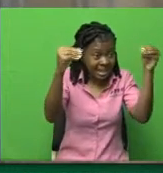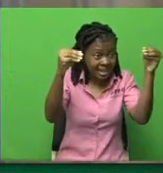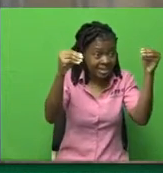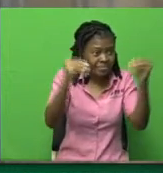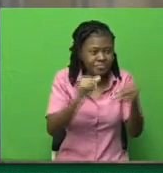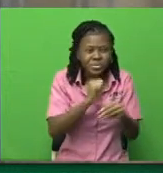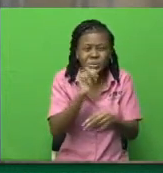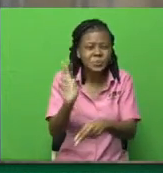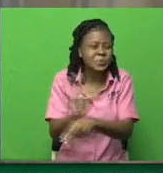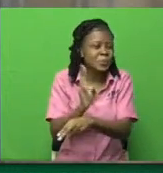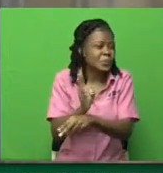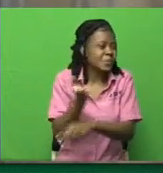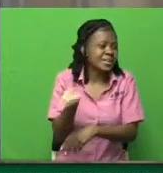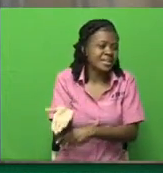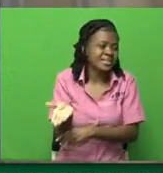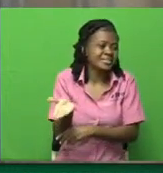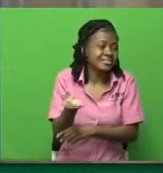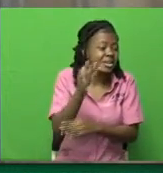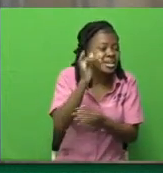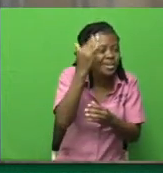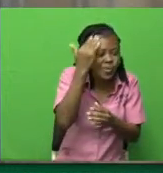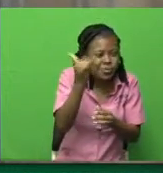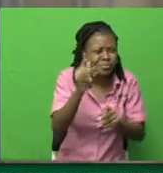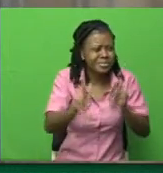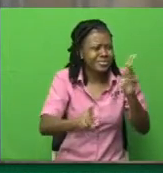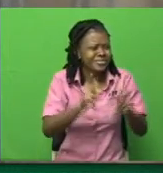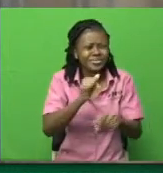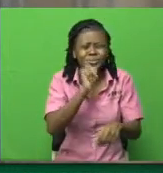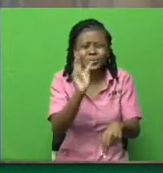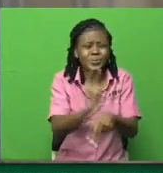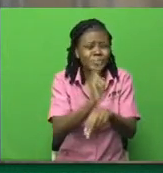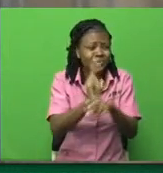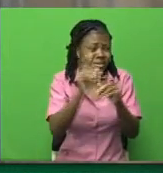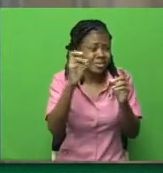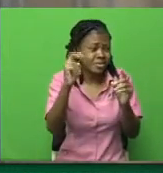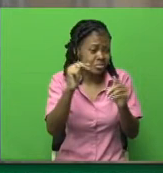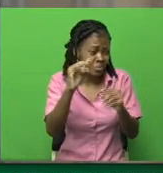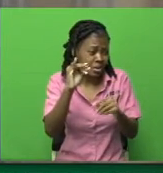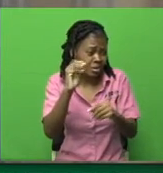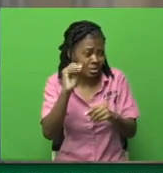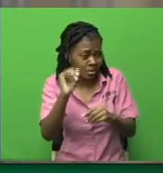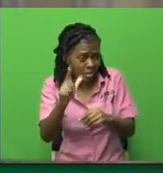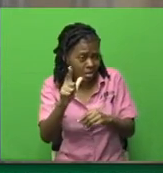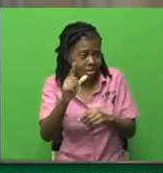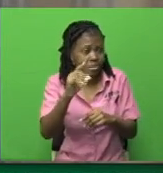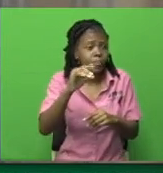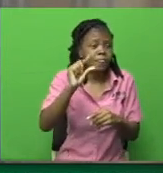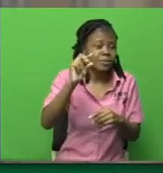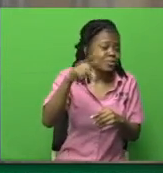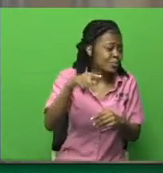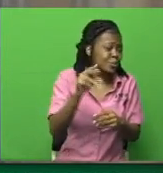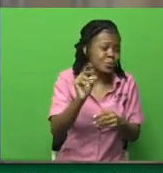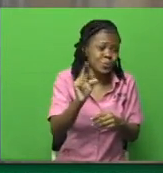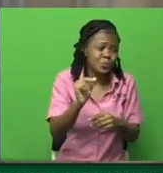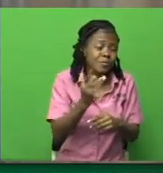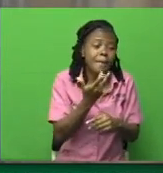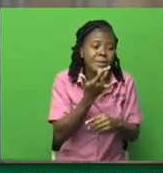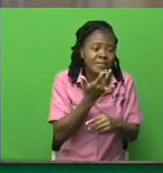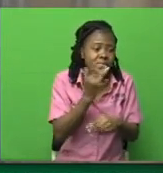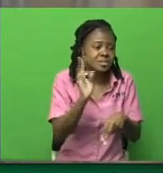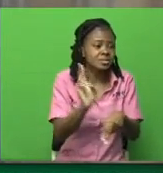that is why I said nobody uses nominal GDP the international standard to measure economic growth is real